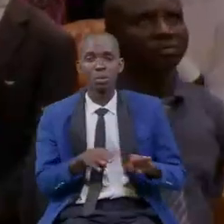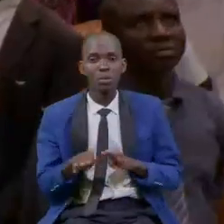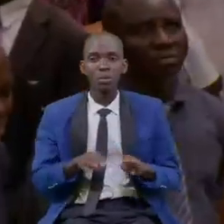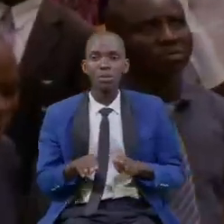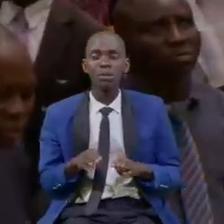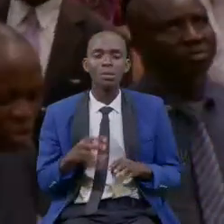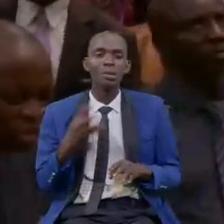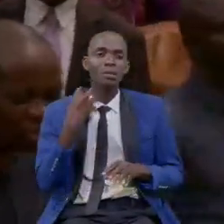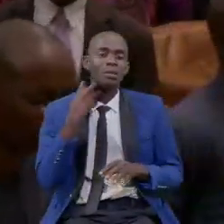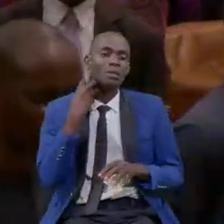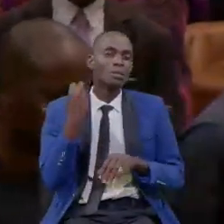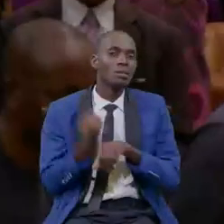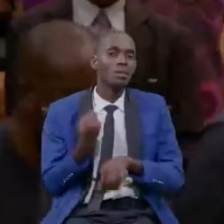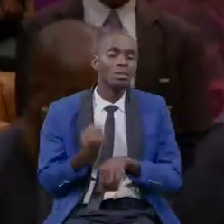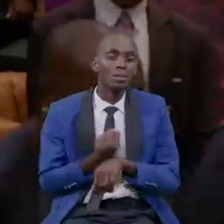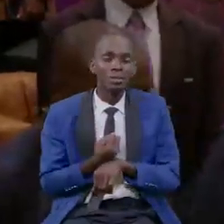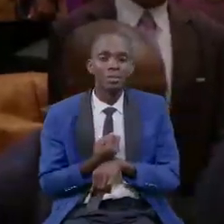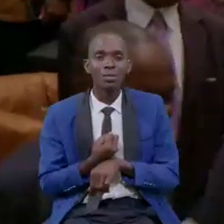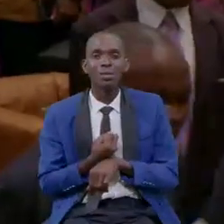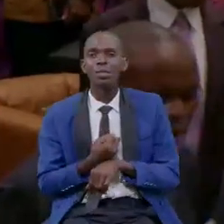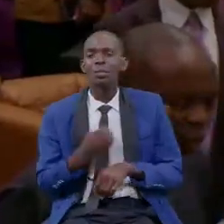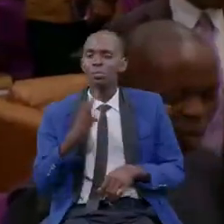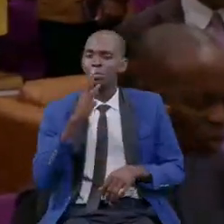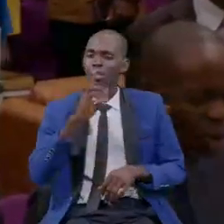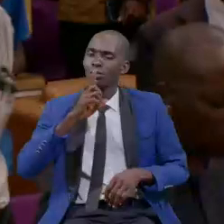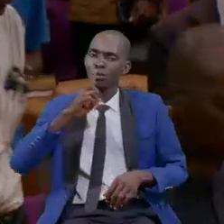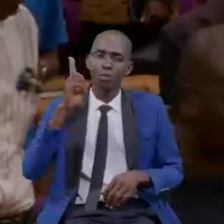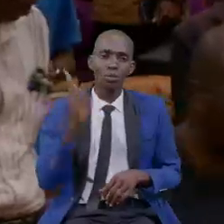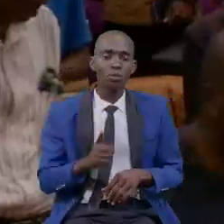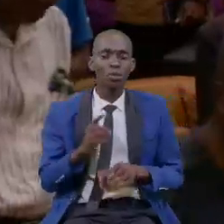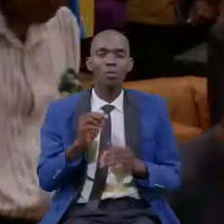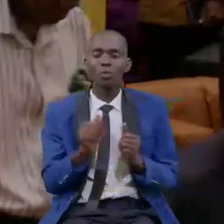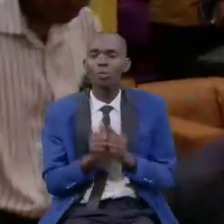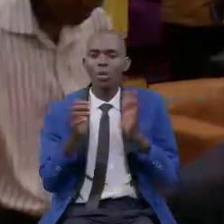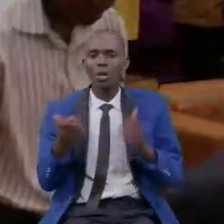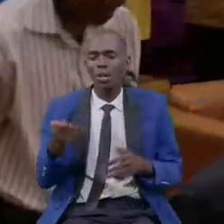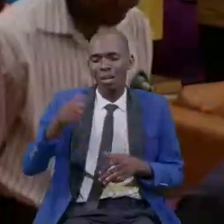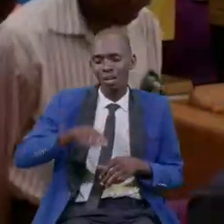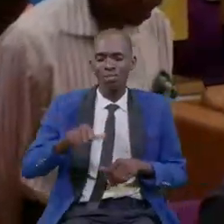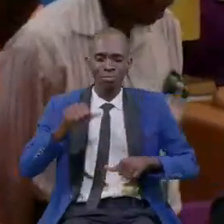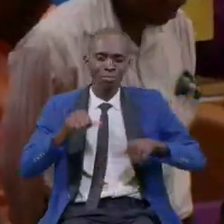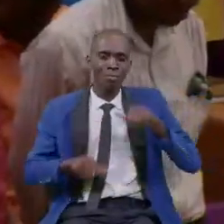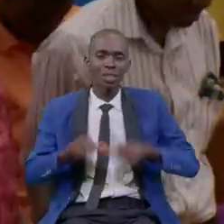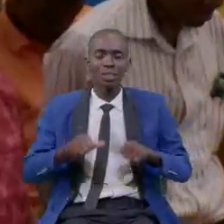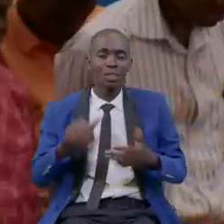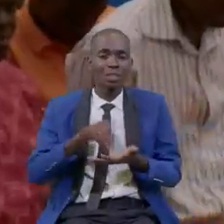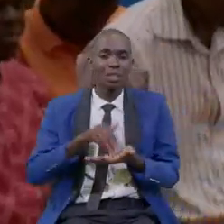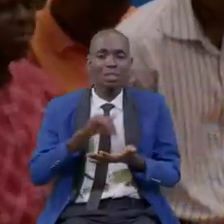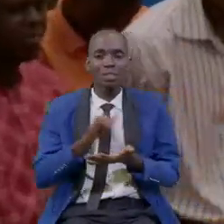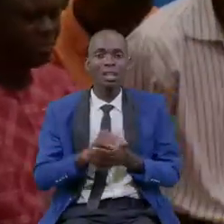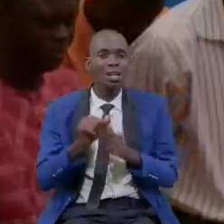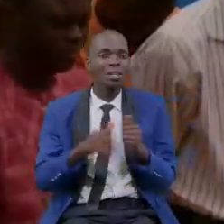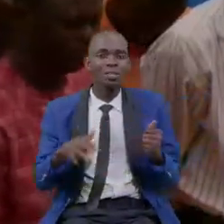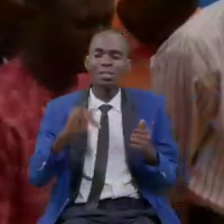stiff neck, be sure, beyond any shadow of doubt, everything is